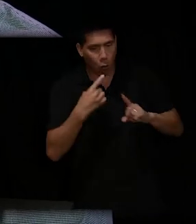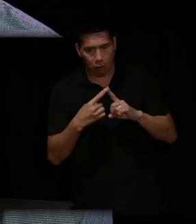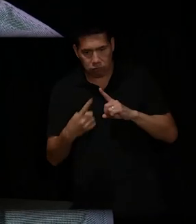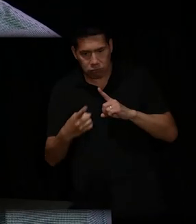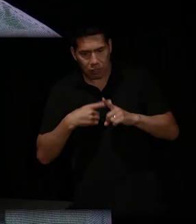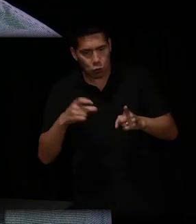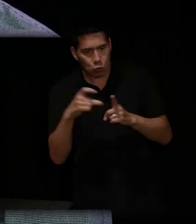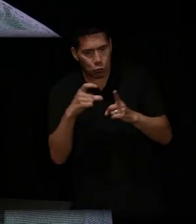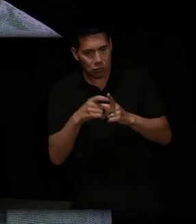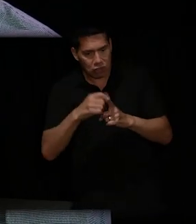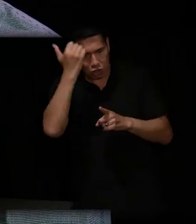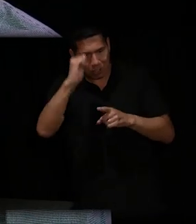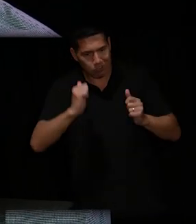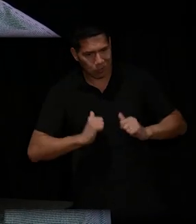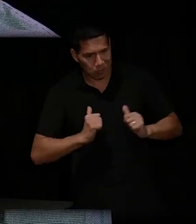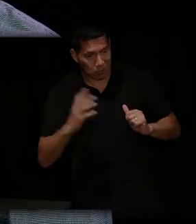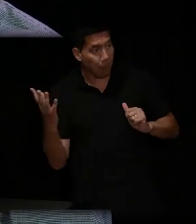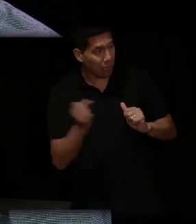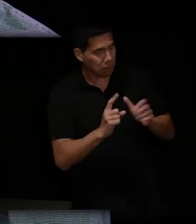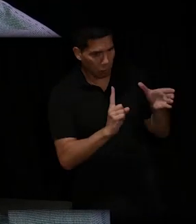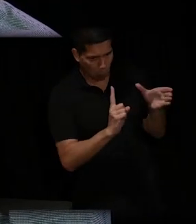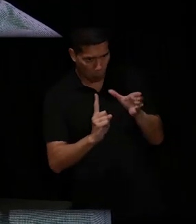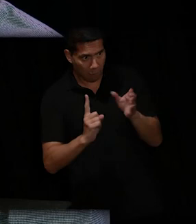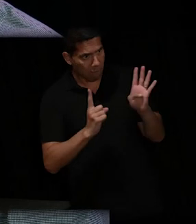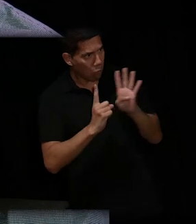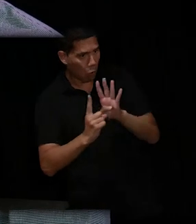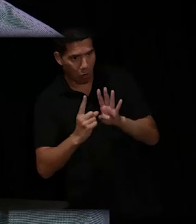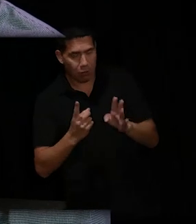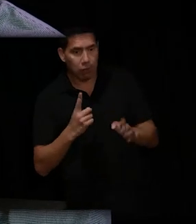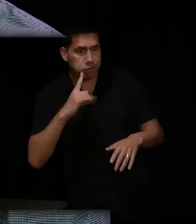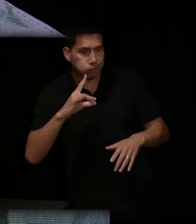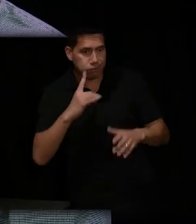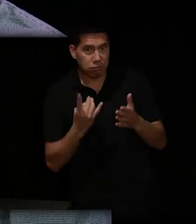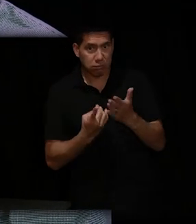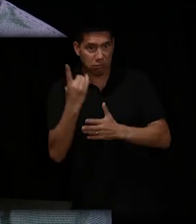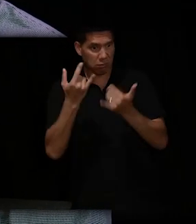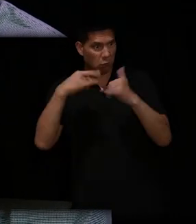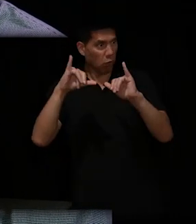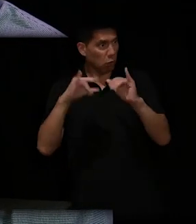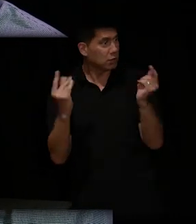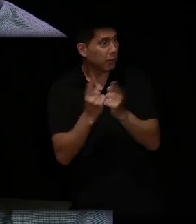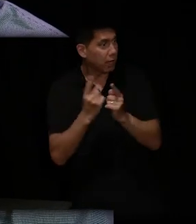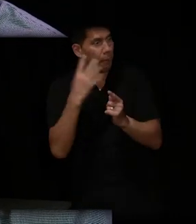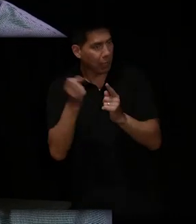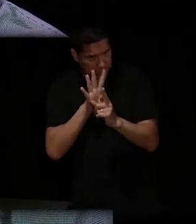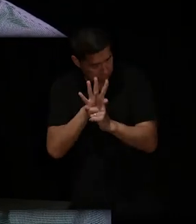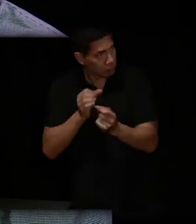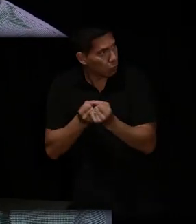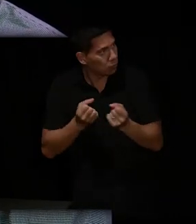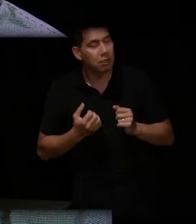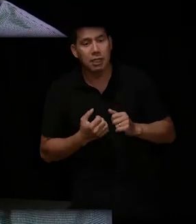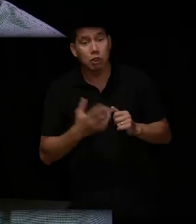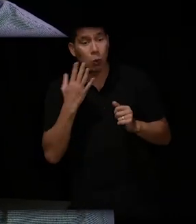practice. They have to be there in case something goes wrong, in case something happens, they just need to be there. And so wherever they need to be, the